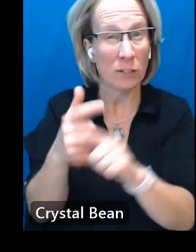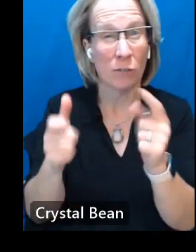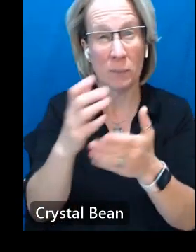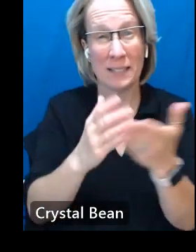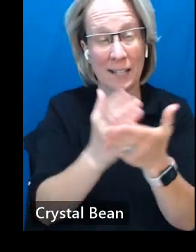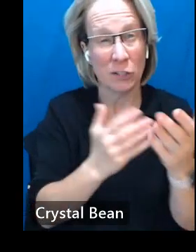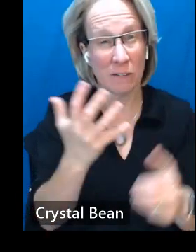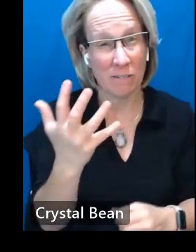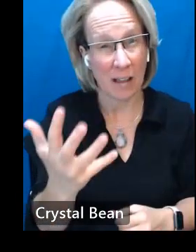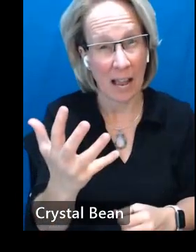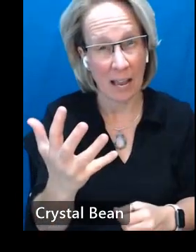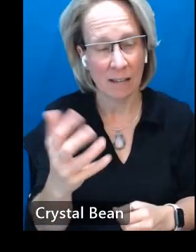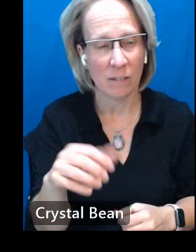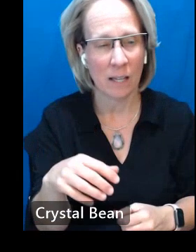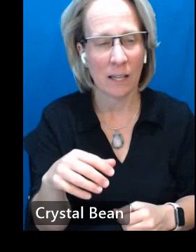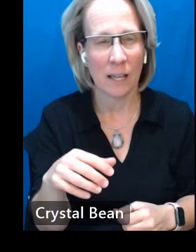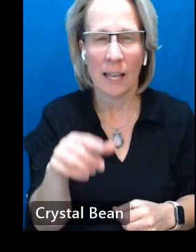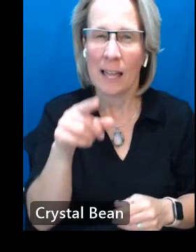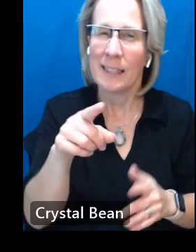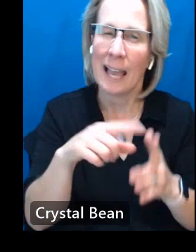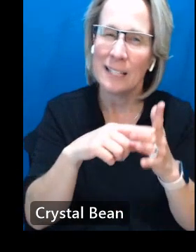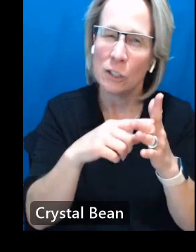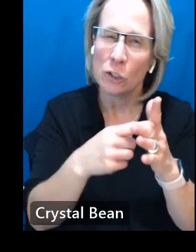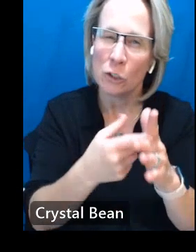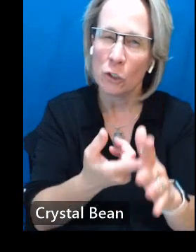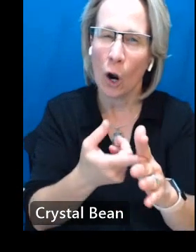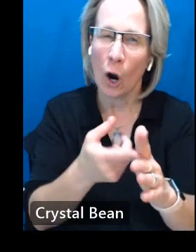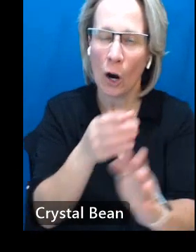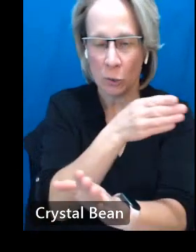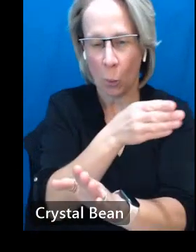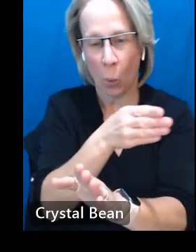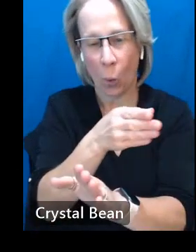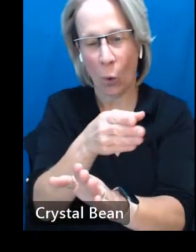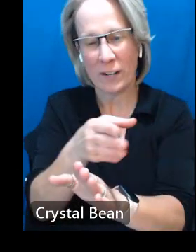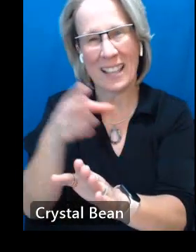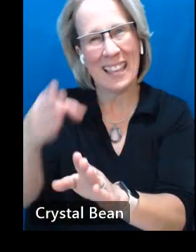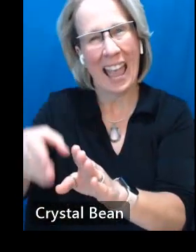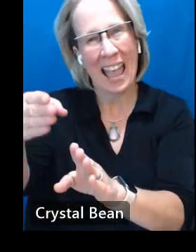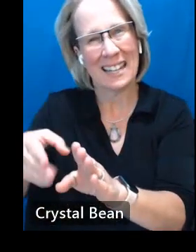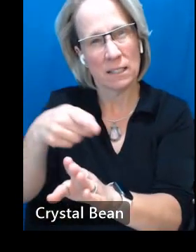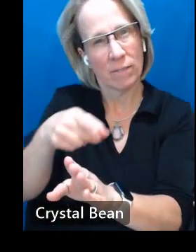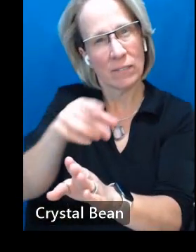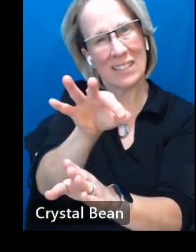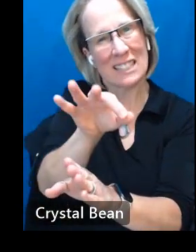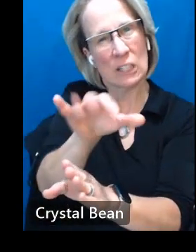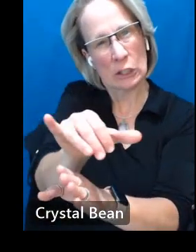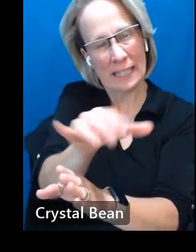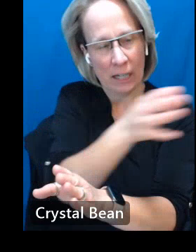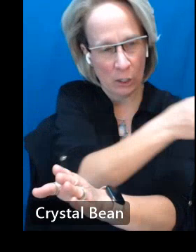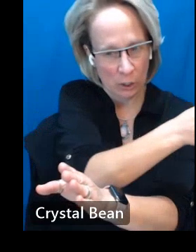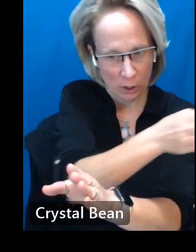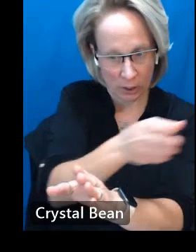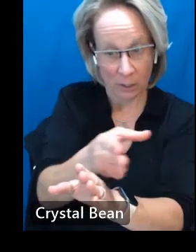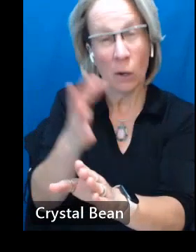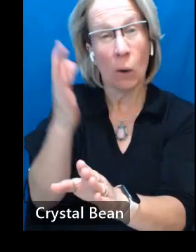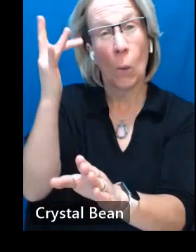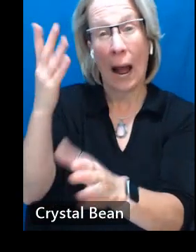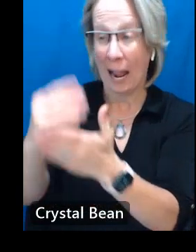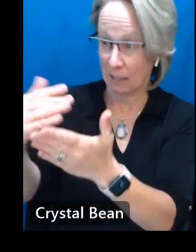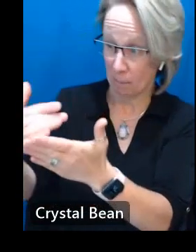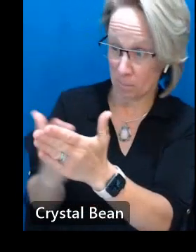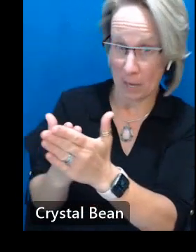they start towards the end of the fiscal year, right? Because the budget bill is passed and signed into law